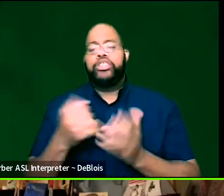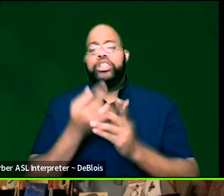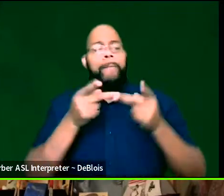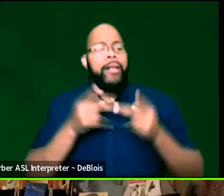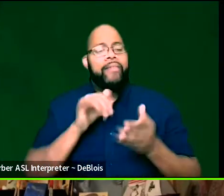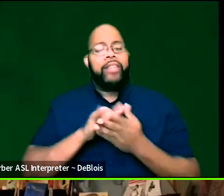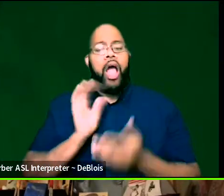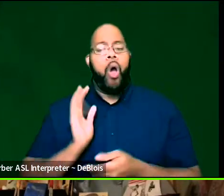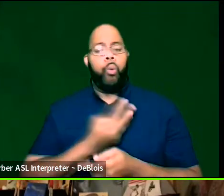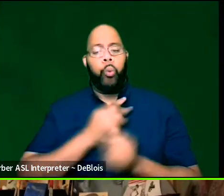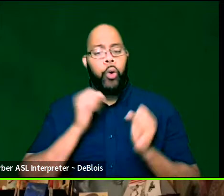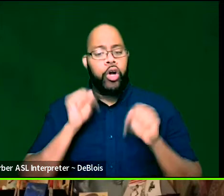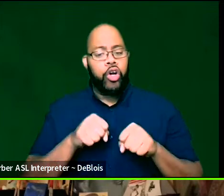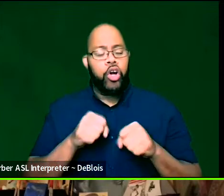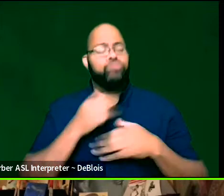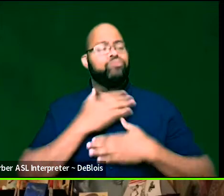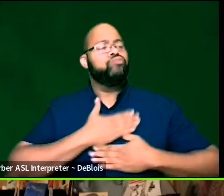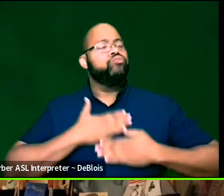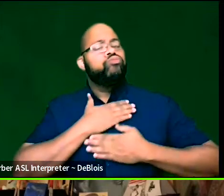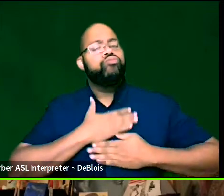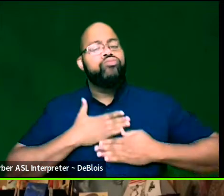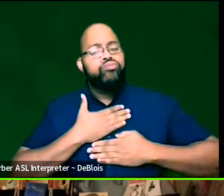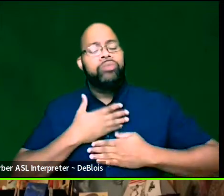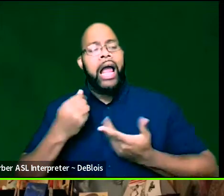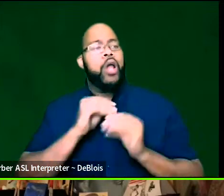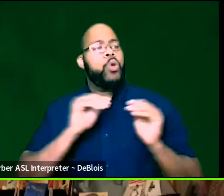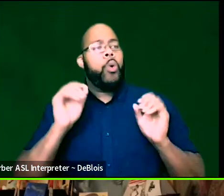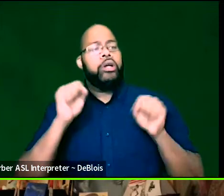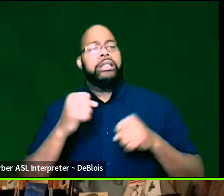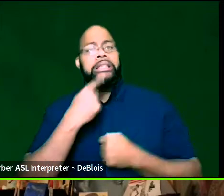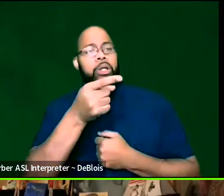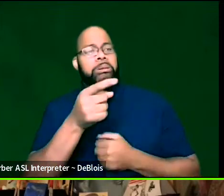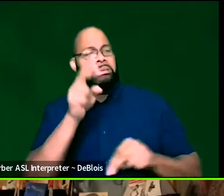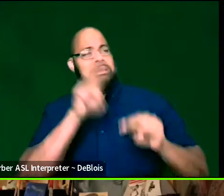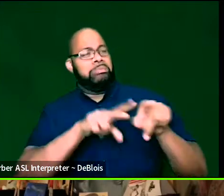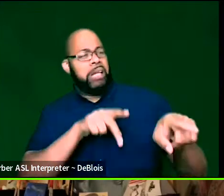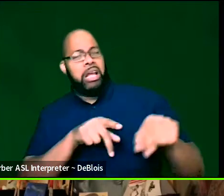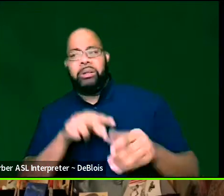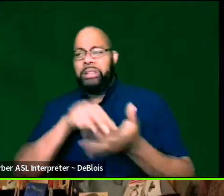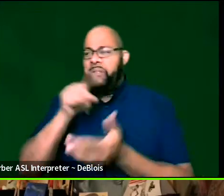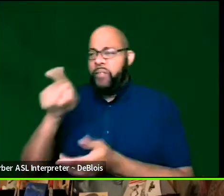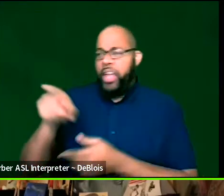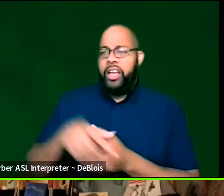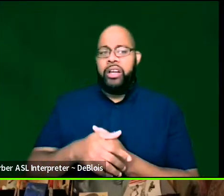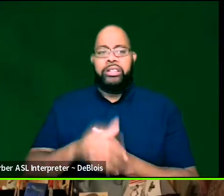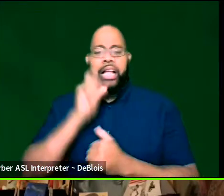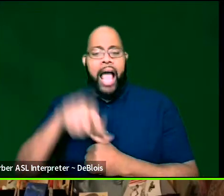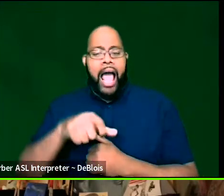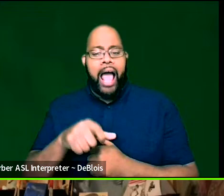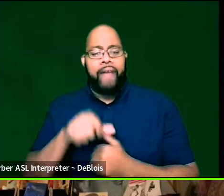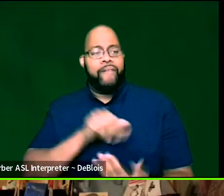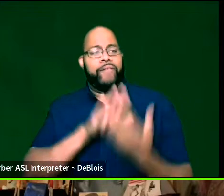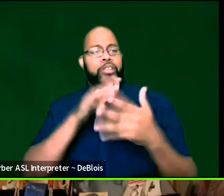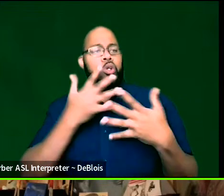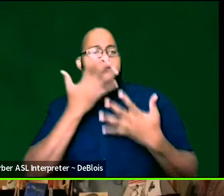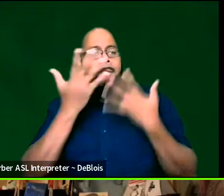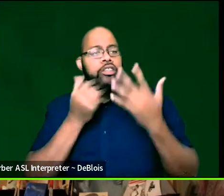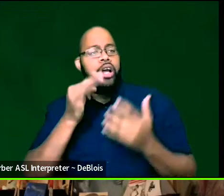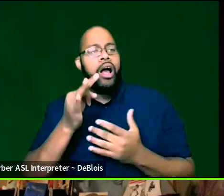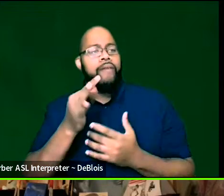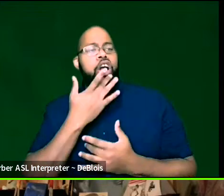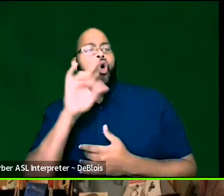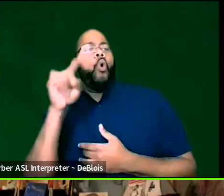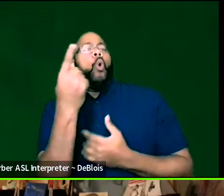where we could recreate and no one could tell you to sit down or stand up, and you didn't have to face the humiliation of colored